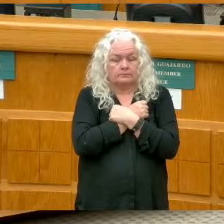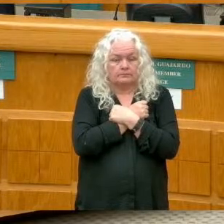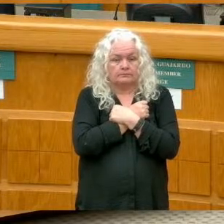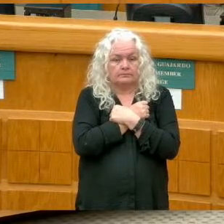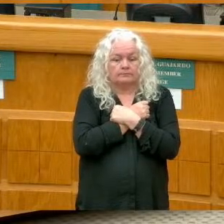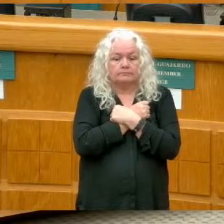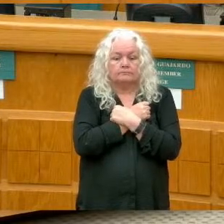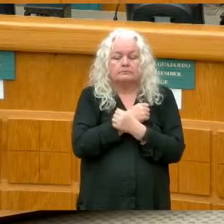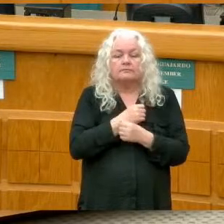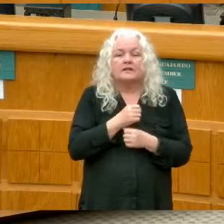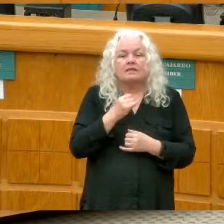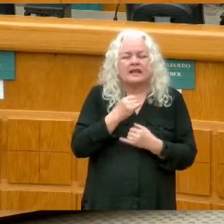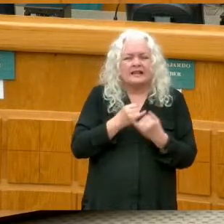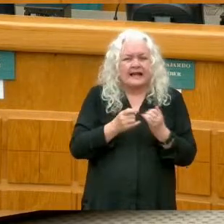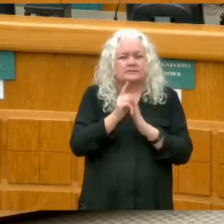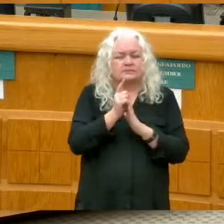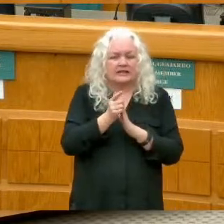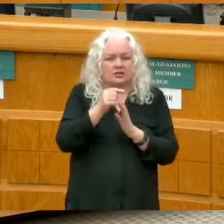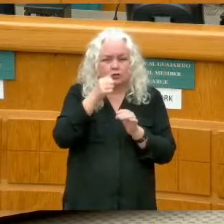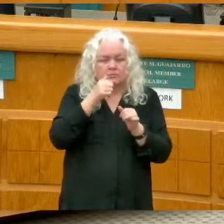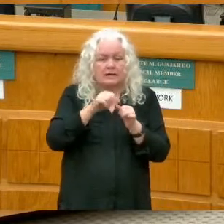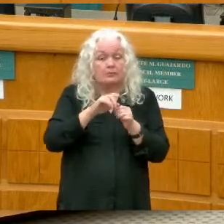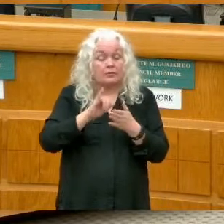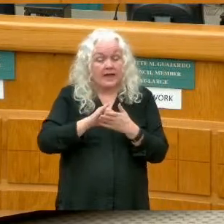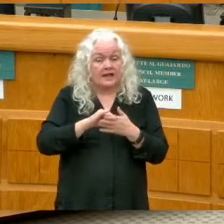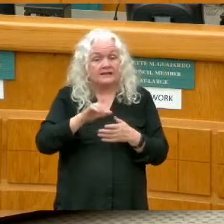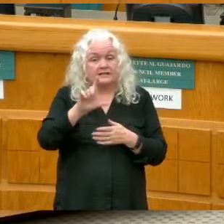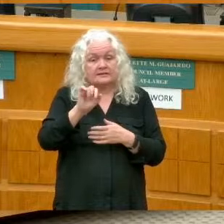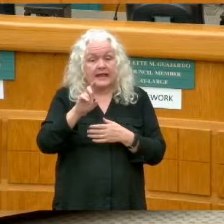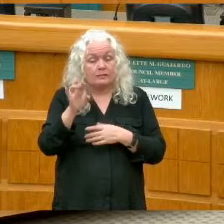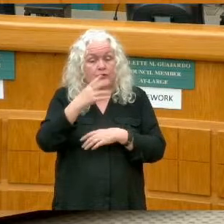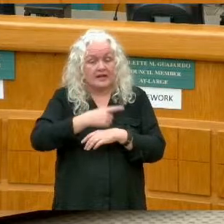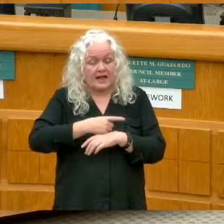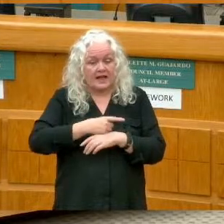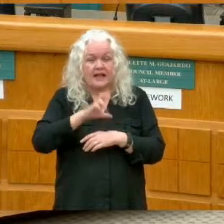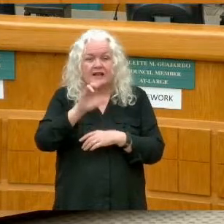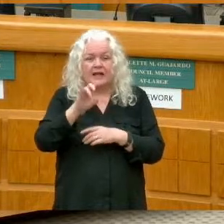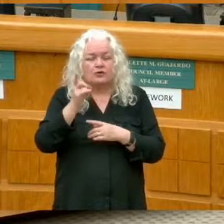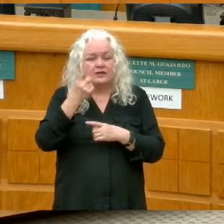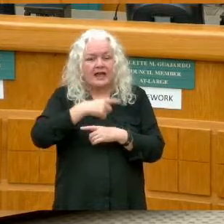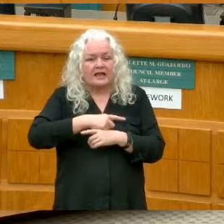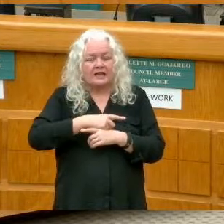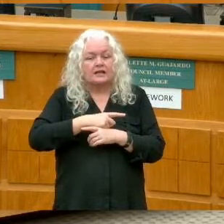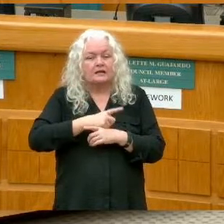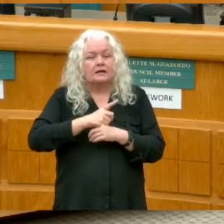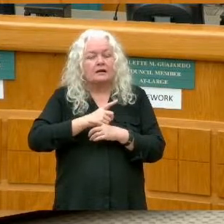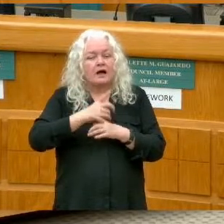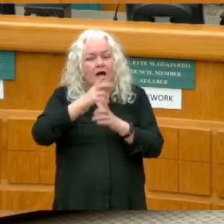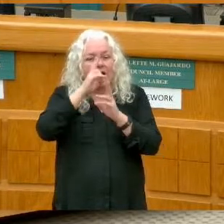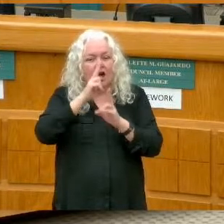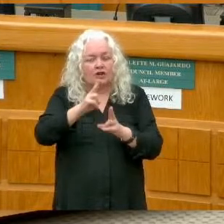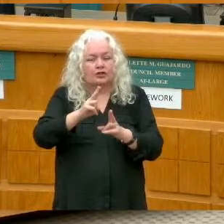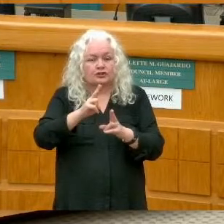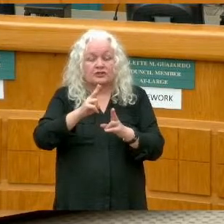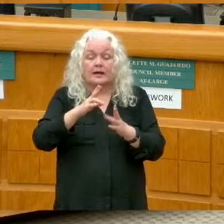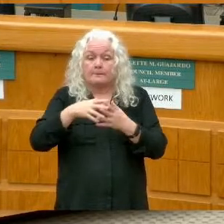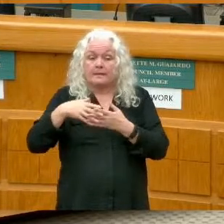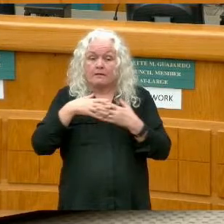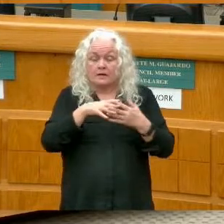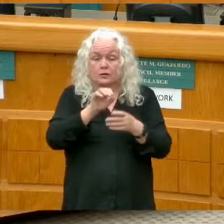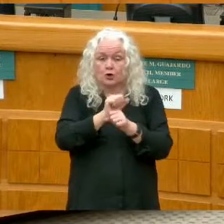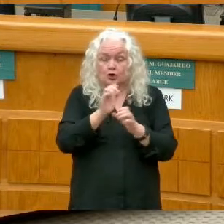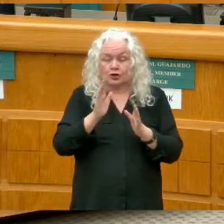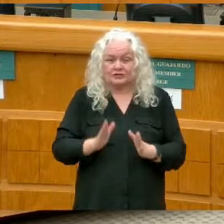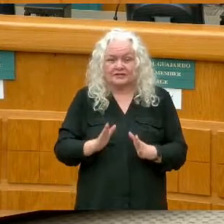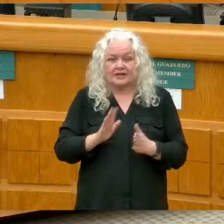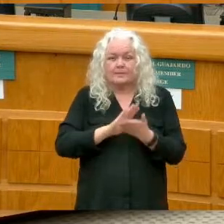I'd like to take the last moment to remember that it's Labor Day, and Labor Day pays tribute to the contributions and achievements of American workers.